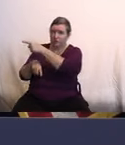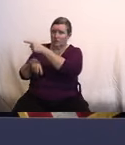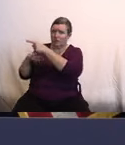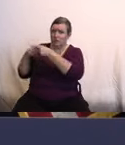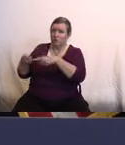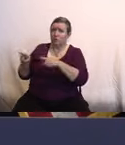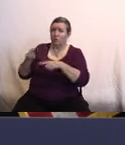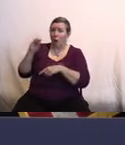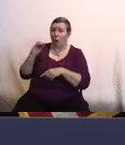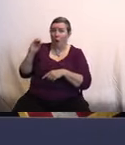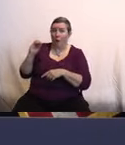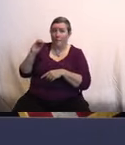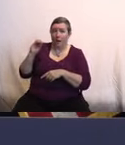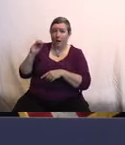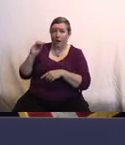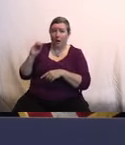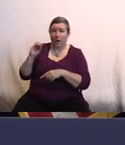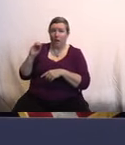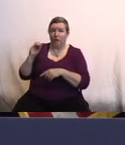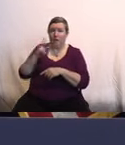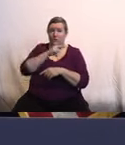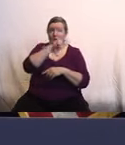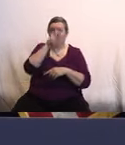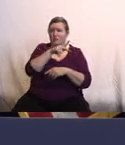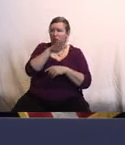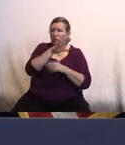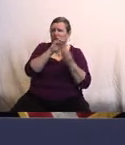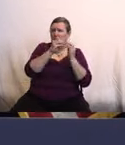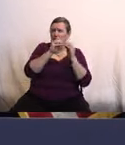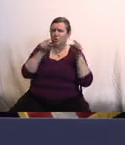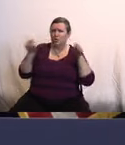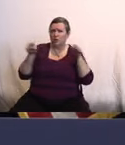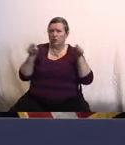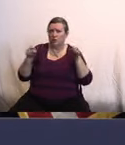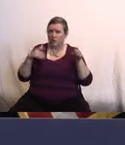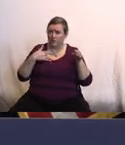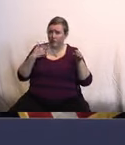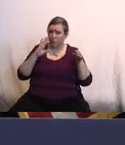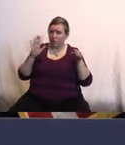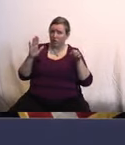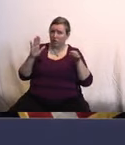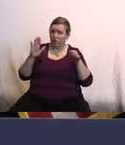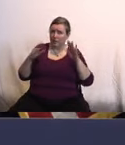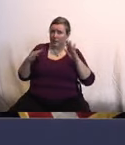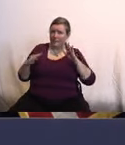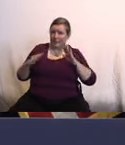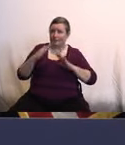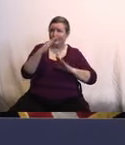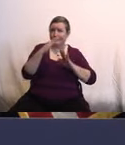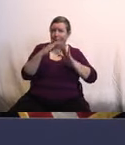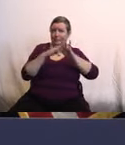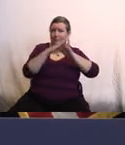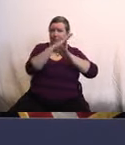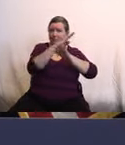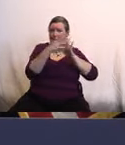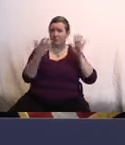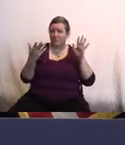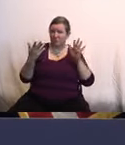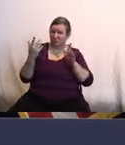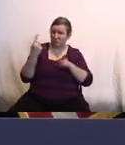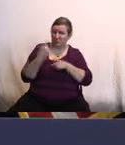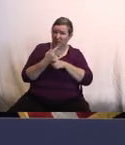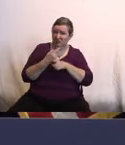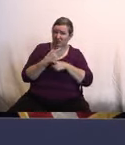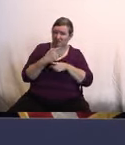governor changed some of his metrics and said he was looking at these sky-high case numbers to determine the spread of COVID. Is that correct or